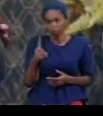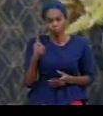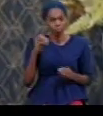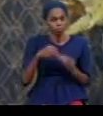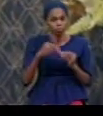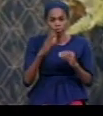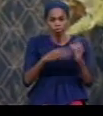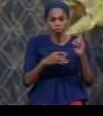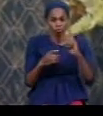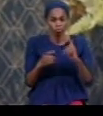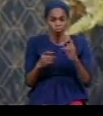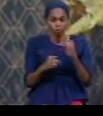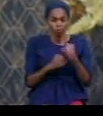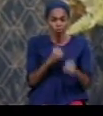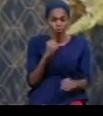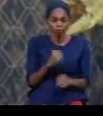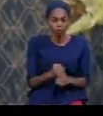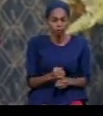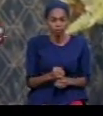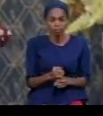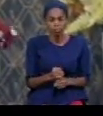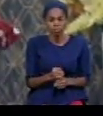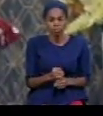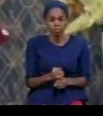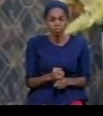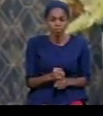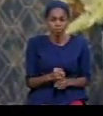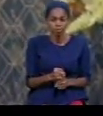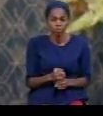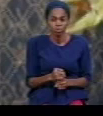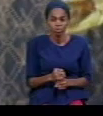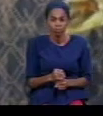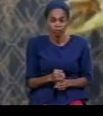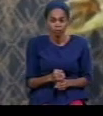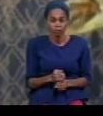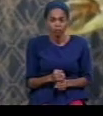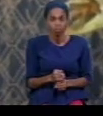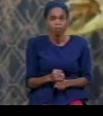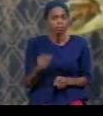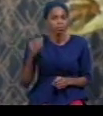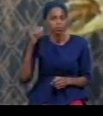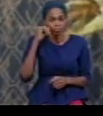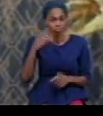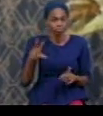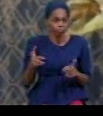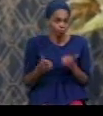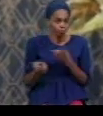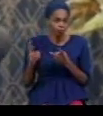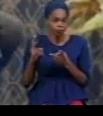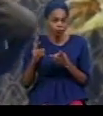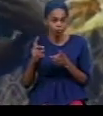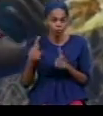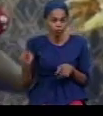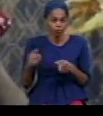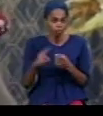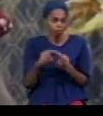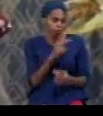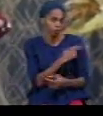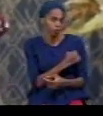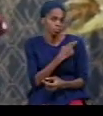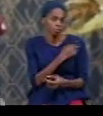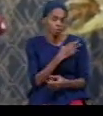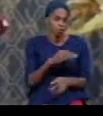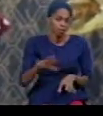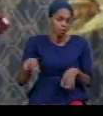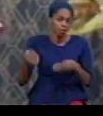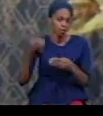So we visited a medical personnel and she placed me on drugs. At some point, if I don't eat